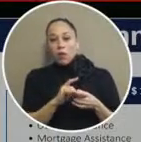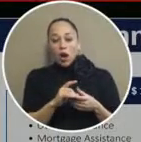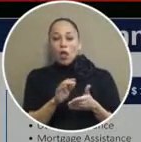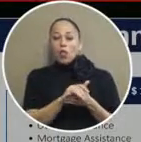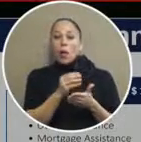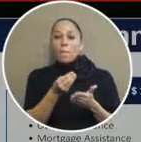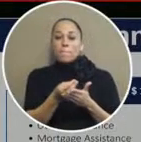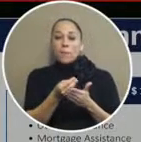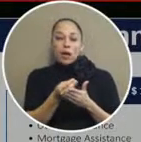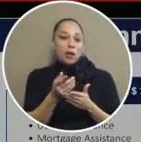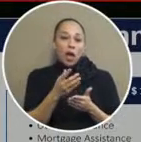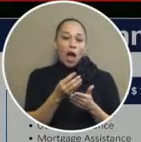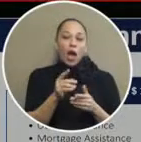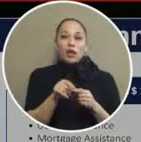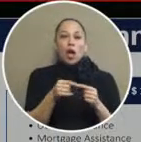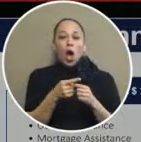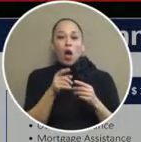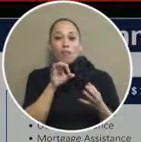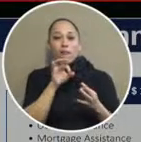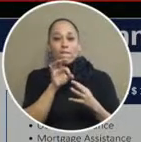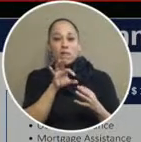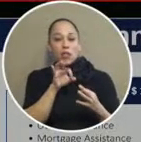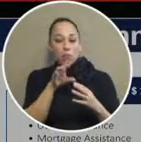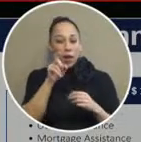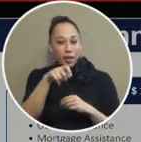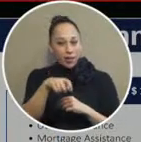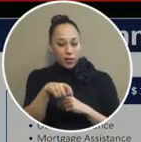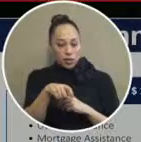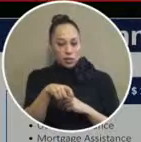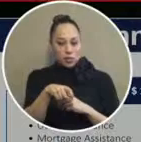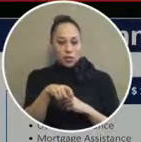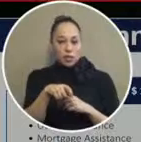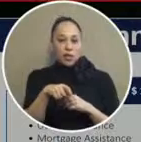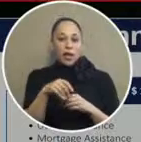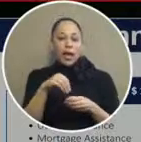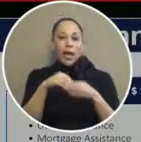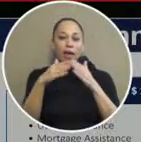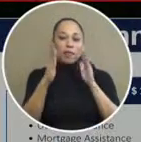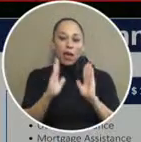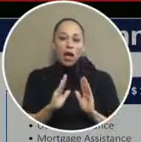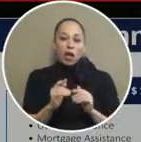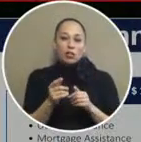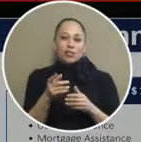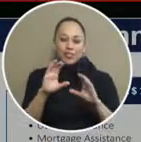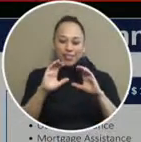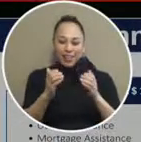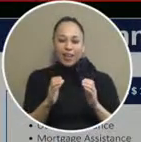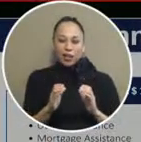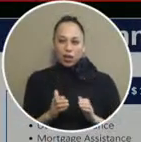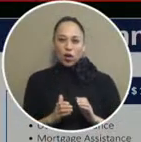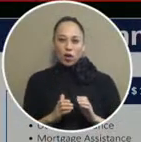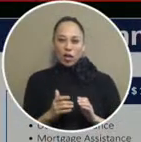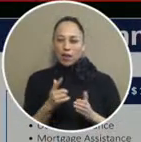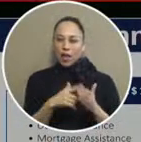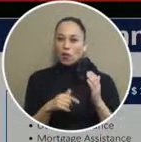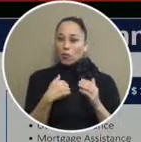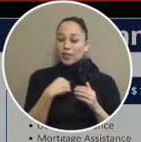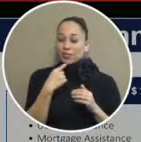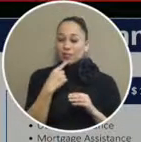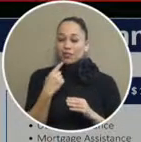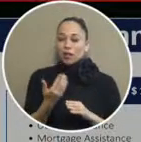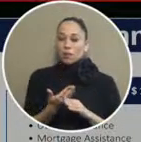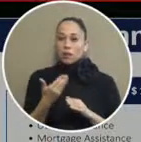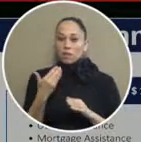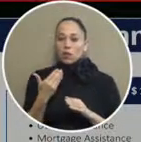dollars and what all of that feedback means, in the housing and basic needs category that we've mentioned as